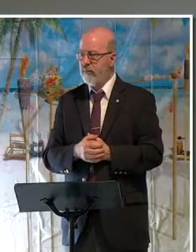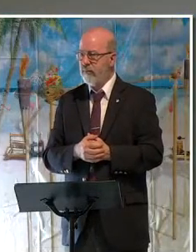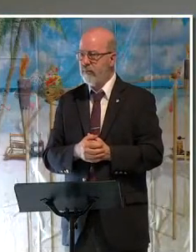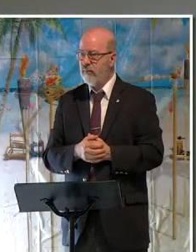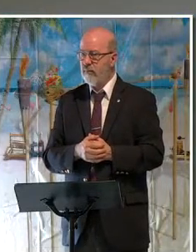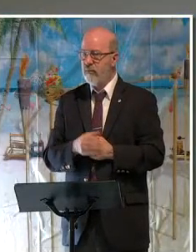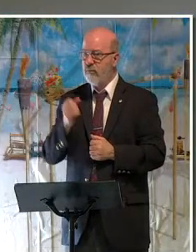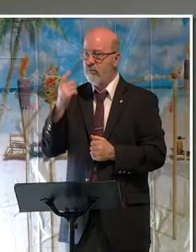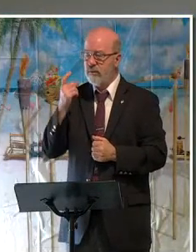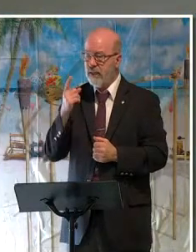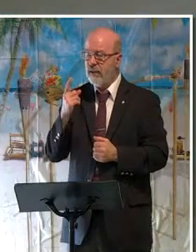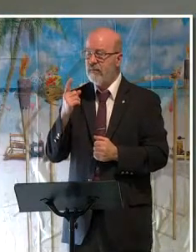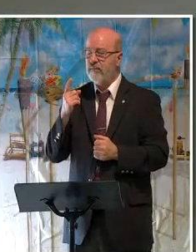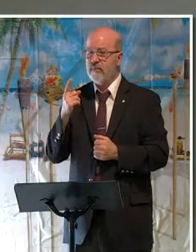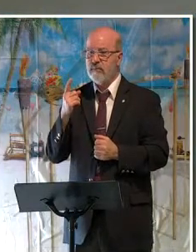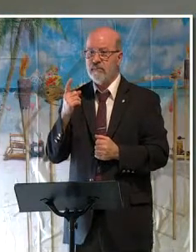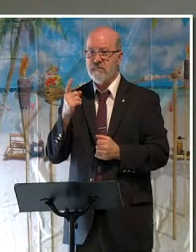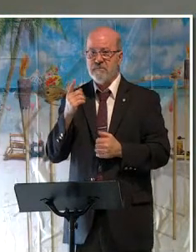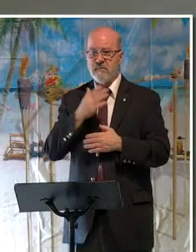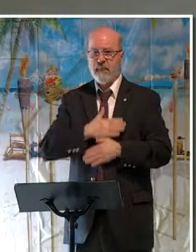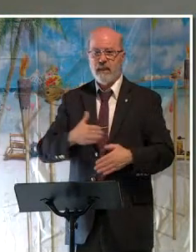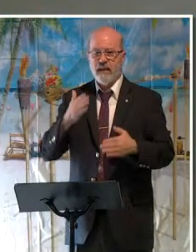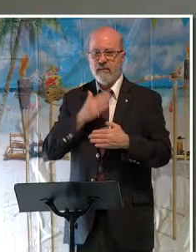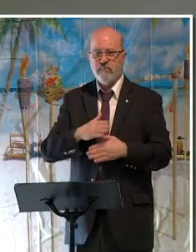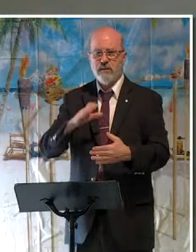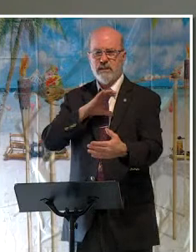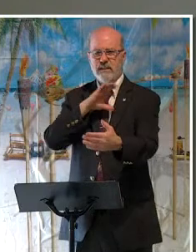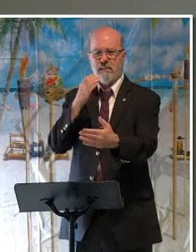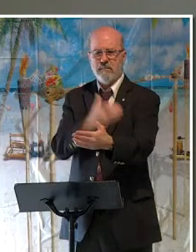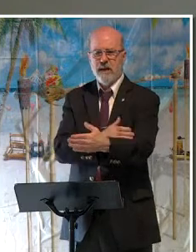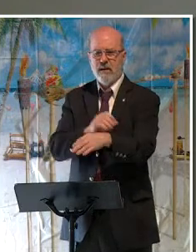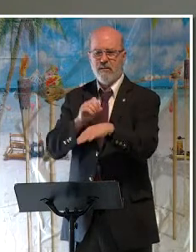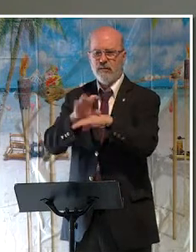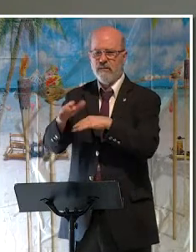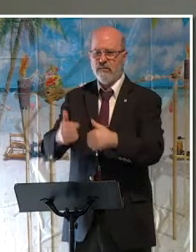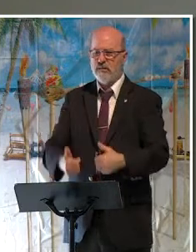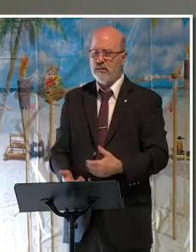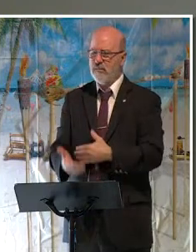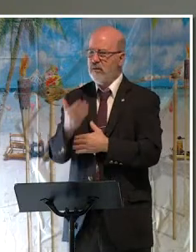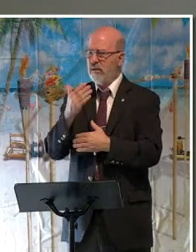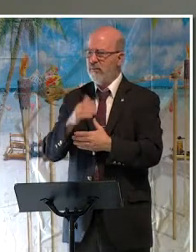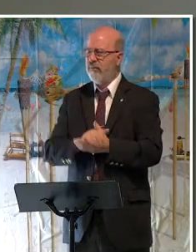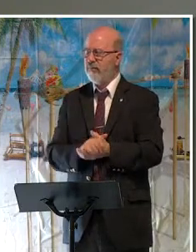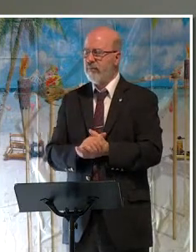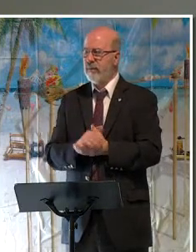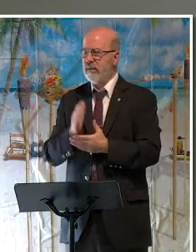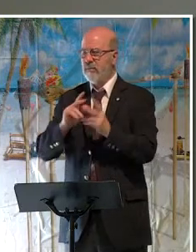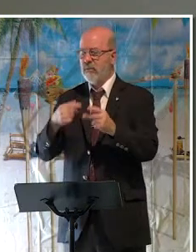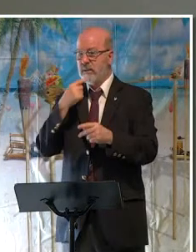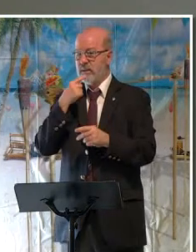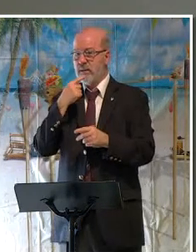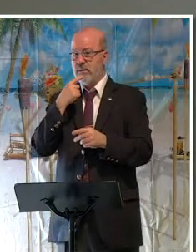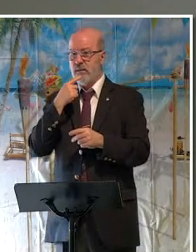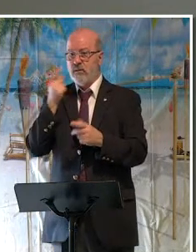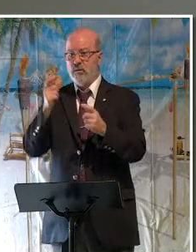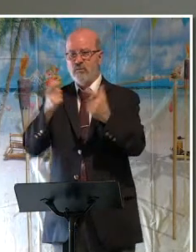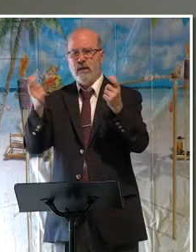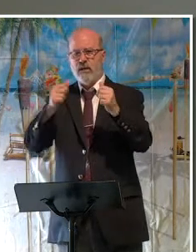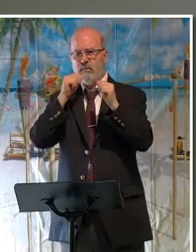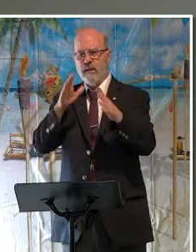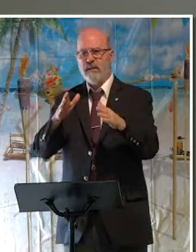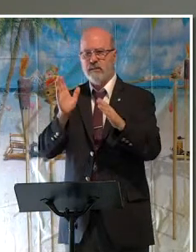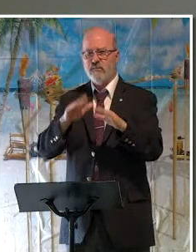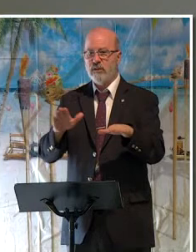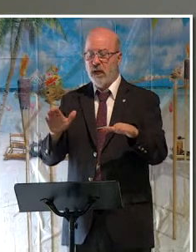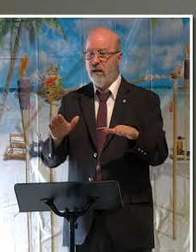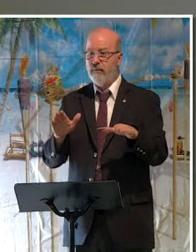Do you understand and appreciate the power of your influence this morning? Somebody said one time, no greater blessing for a